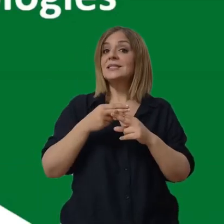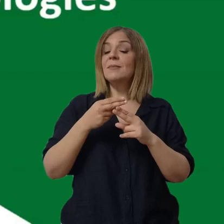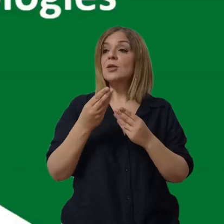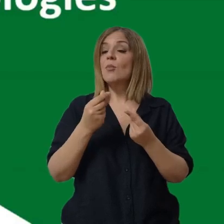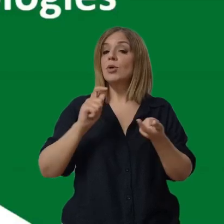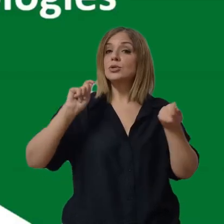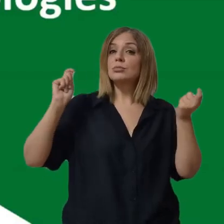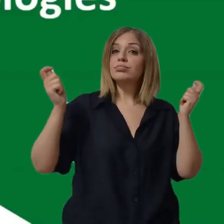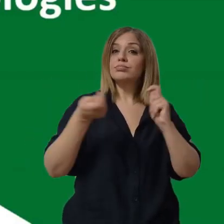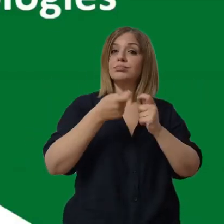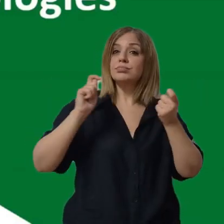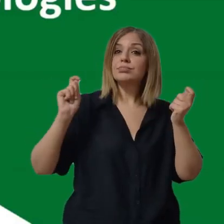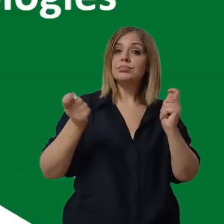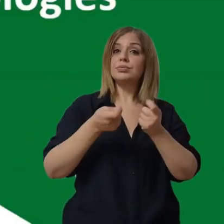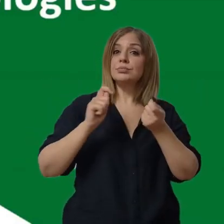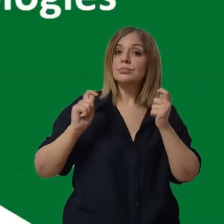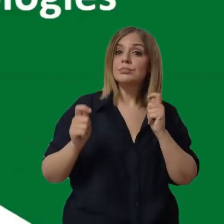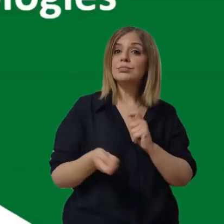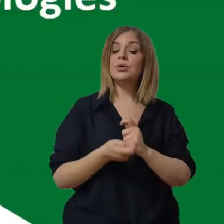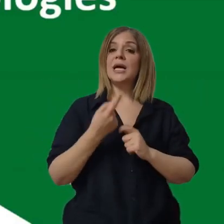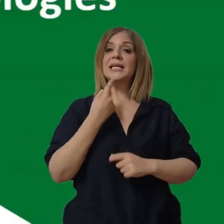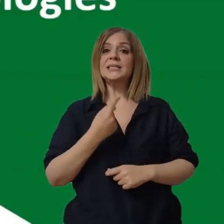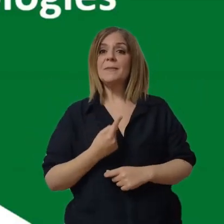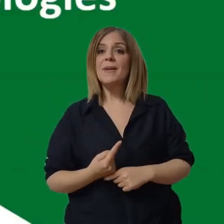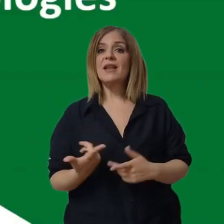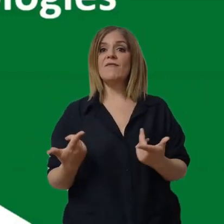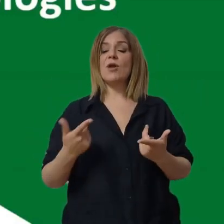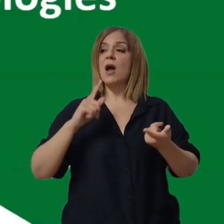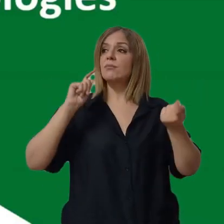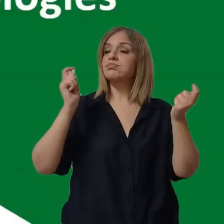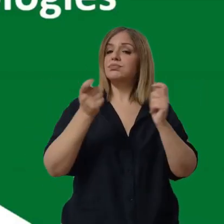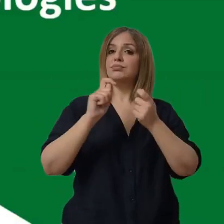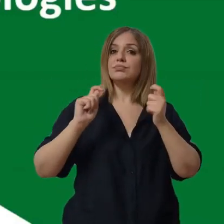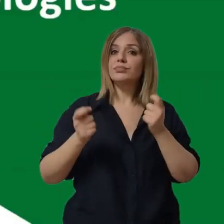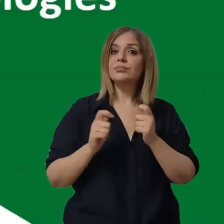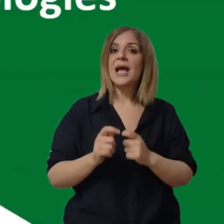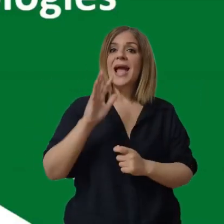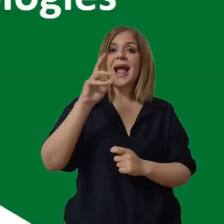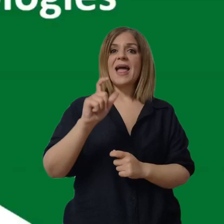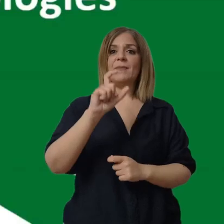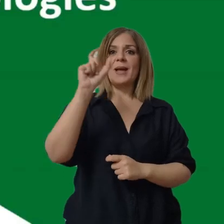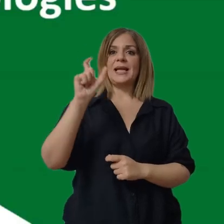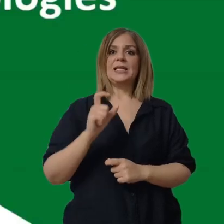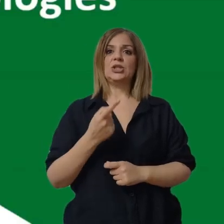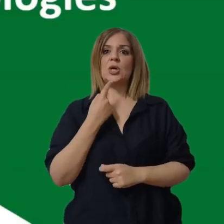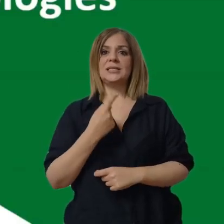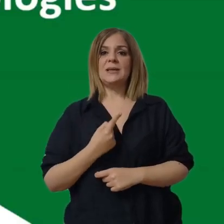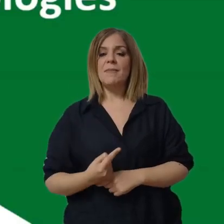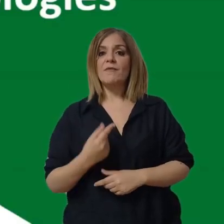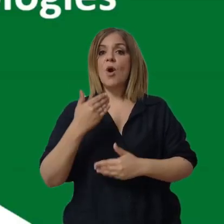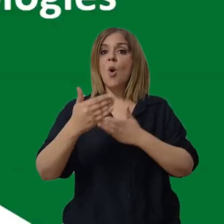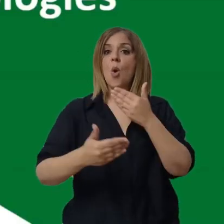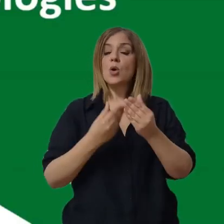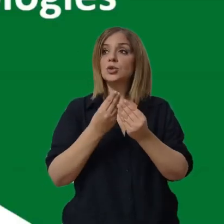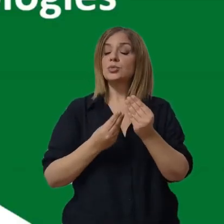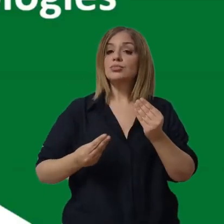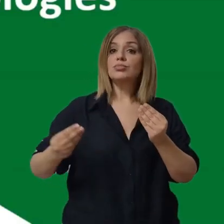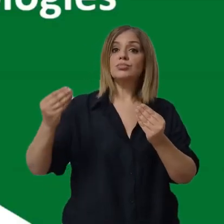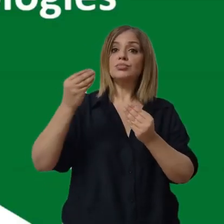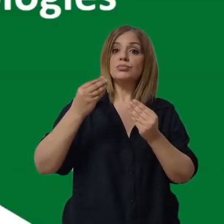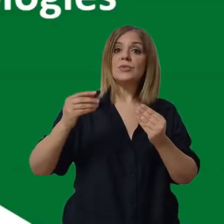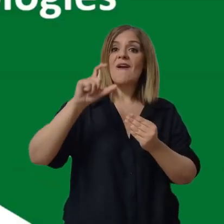change our behaviors and our daily actions to make a more